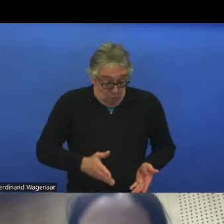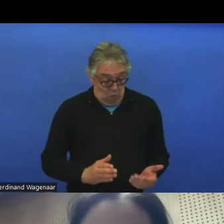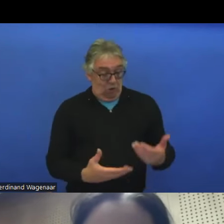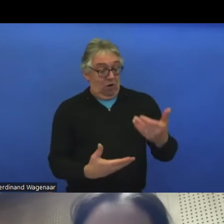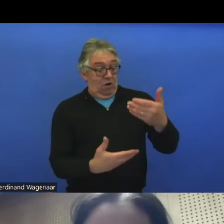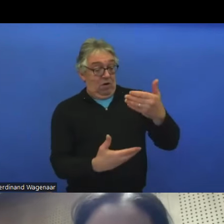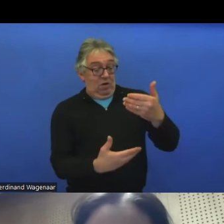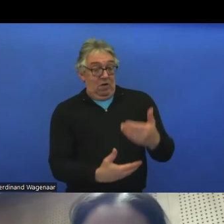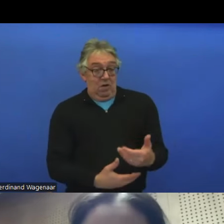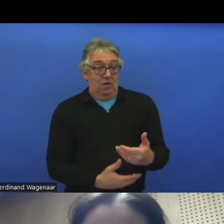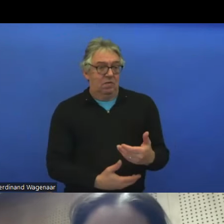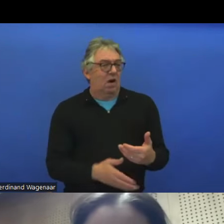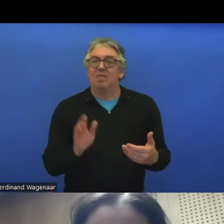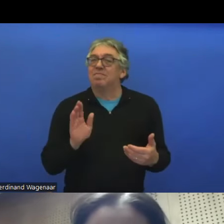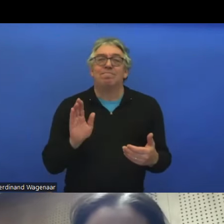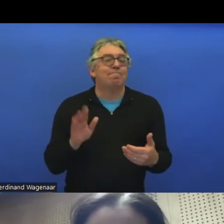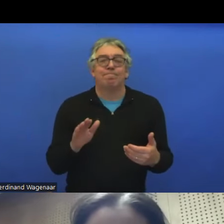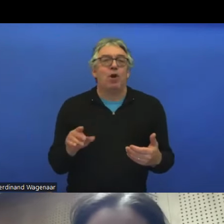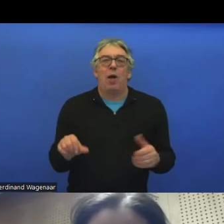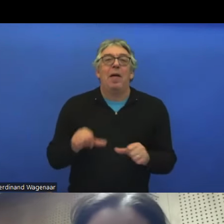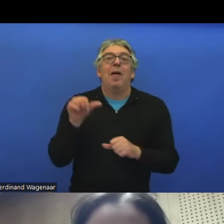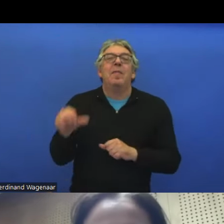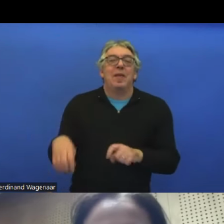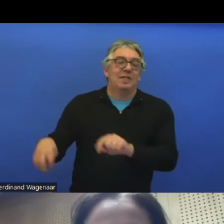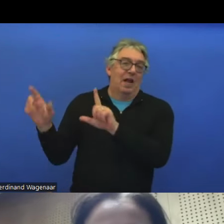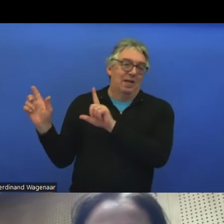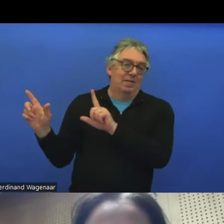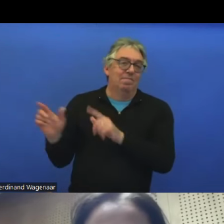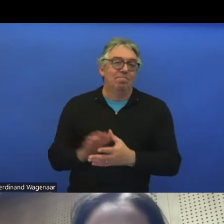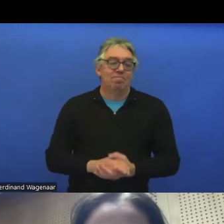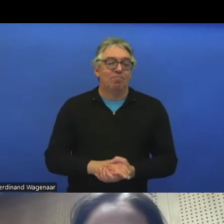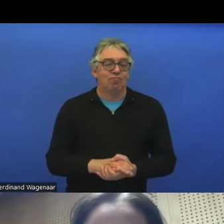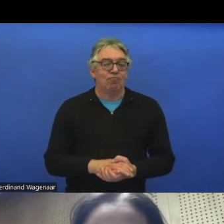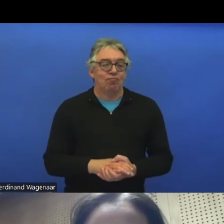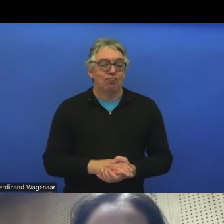Actually, go to the next slide, which relates to this topic. I'll cover this.